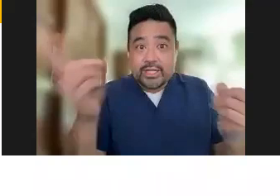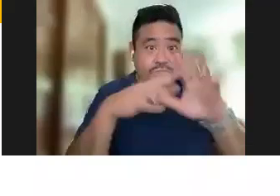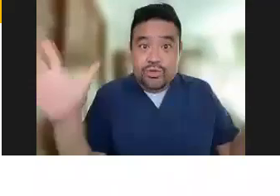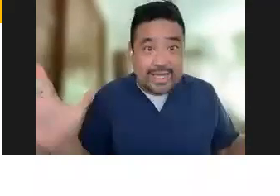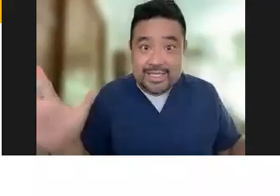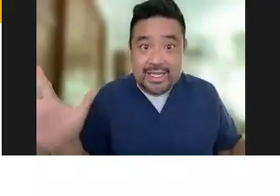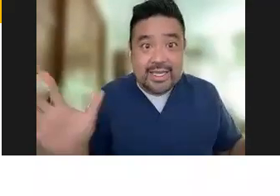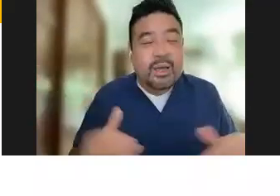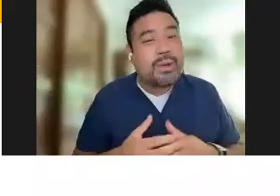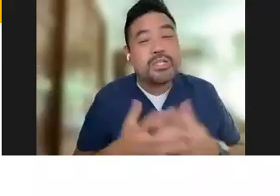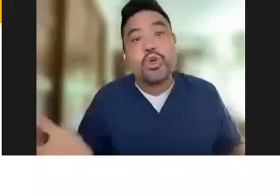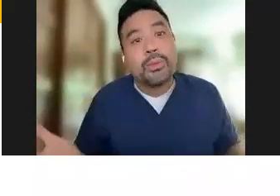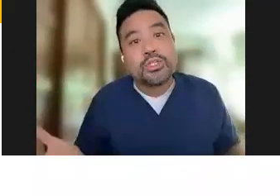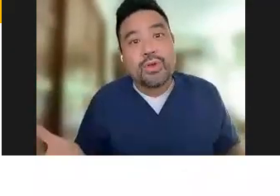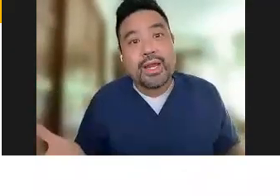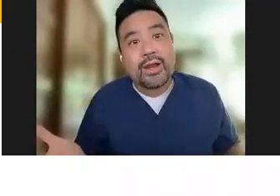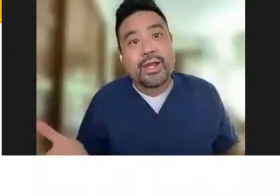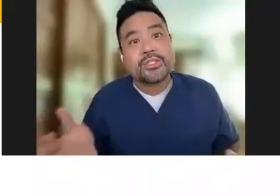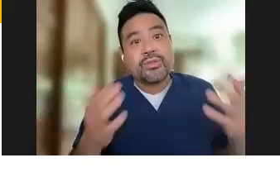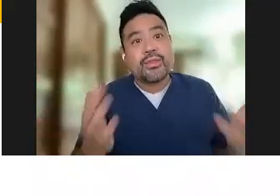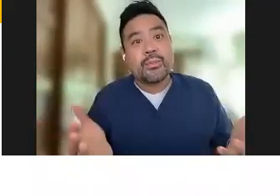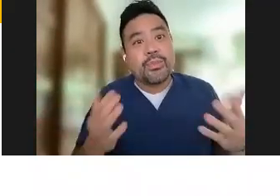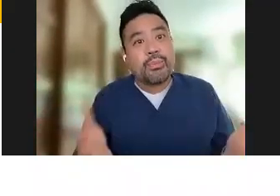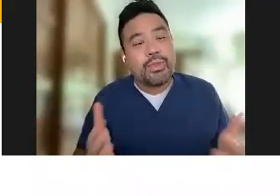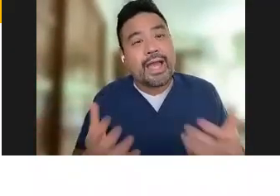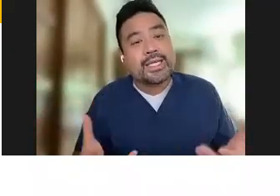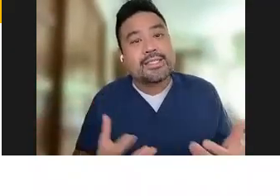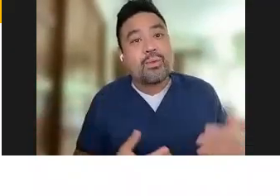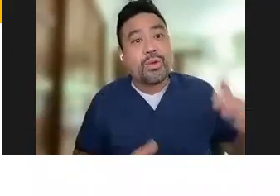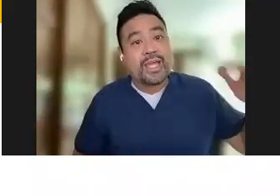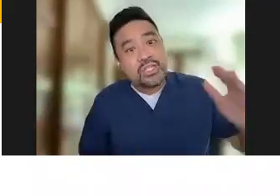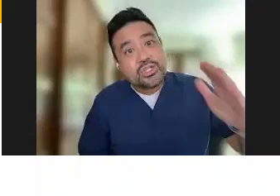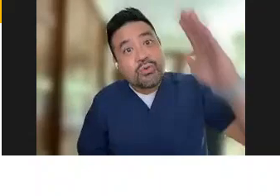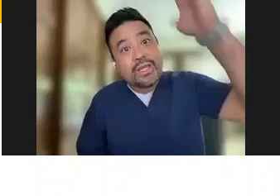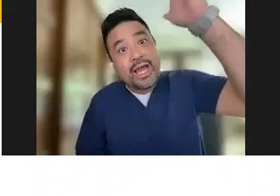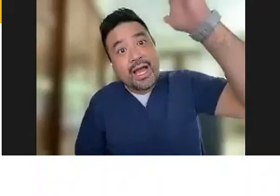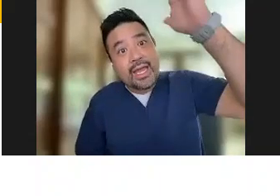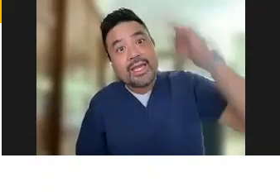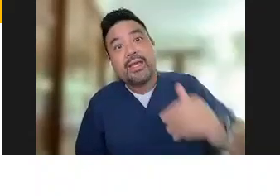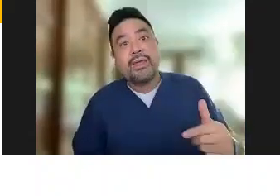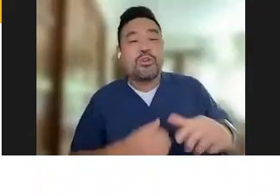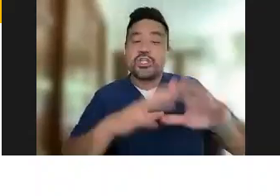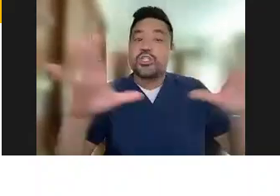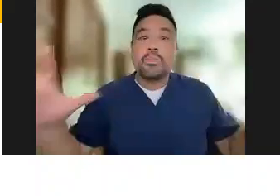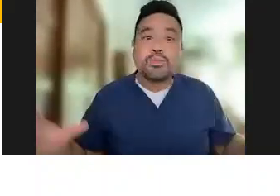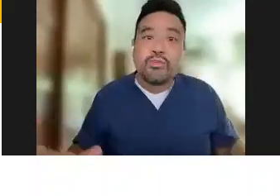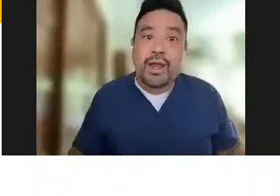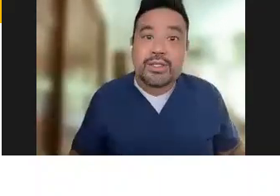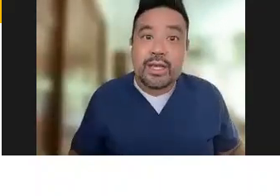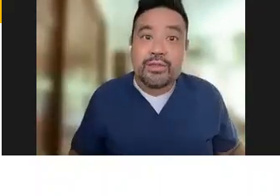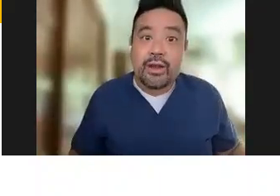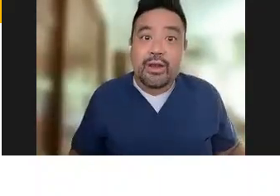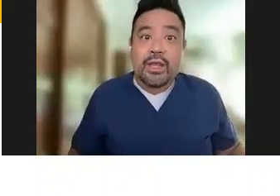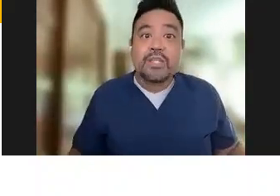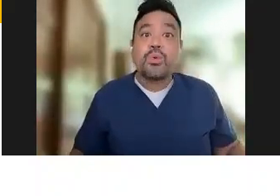answer one, answer two, that's it. But it's so much gray area. So the idea is that when cases are really high, that there's just so much more